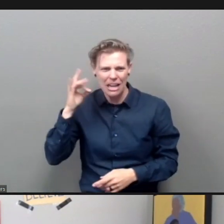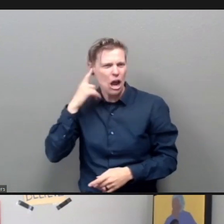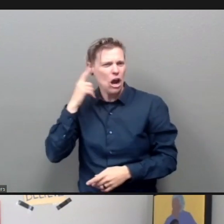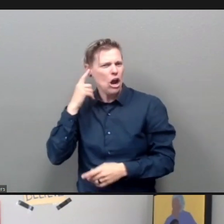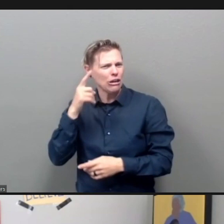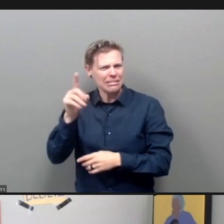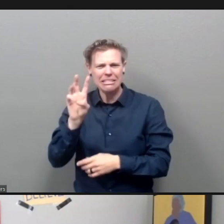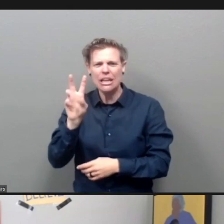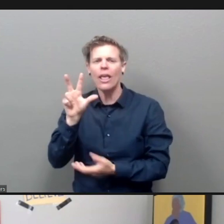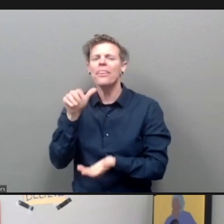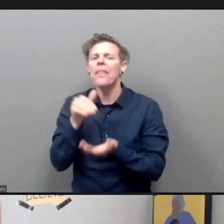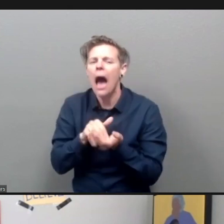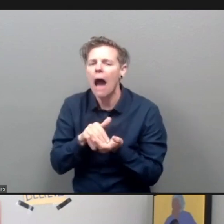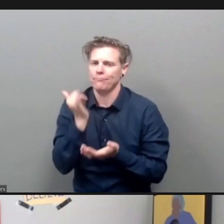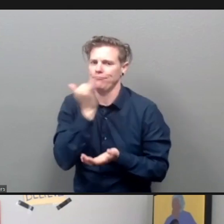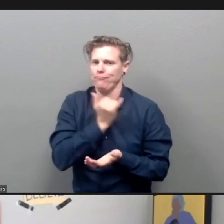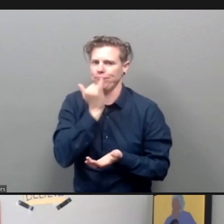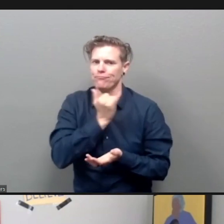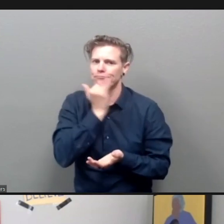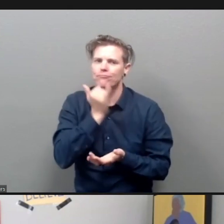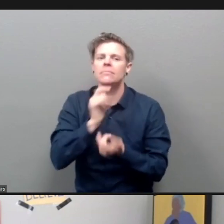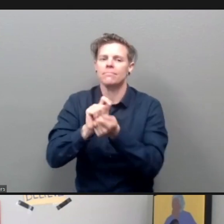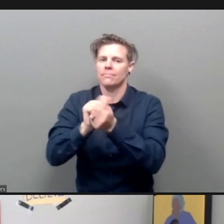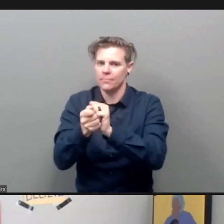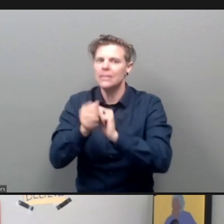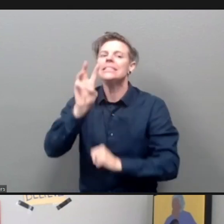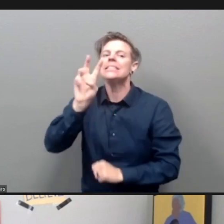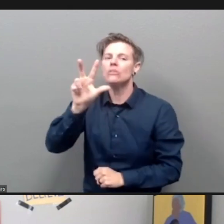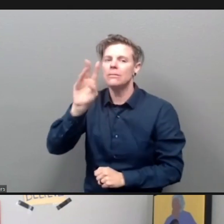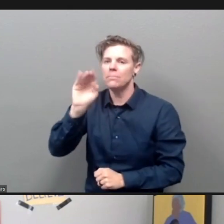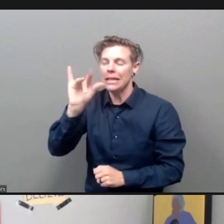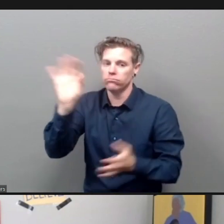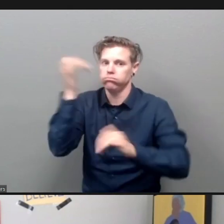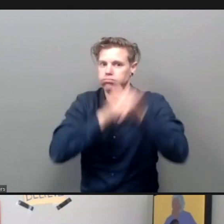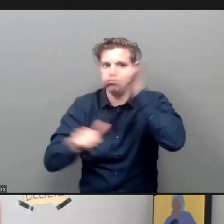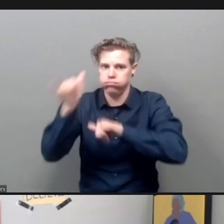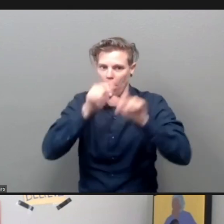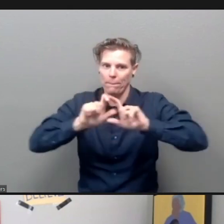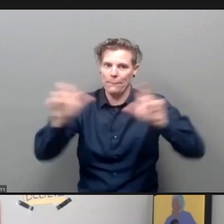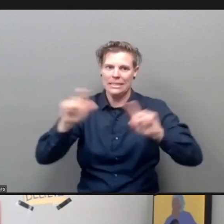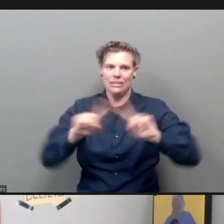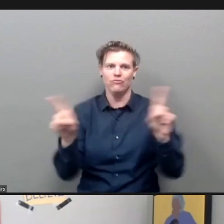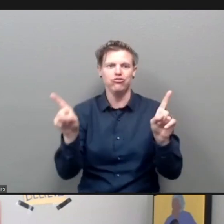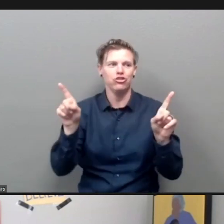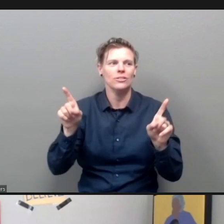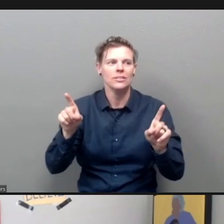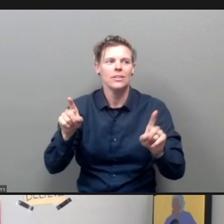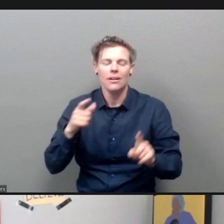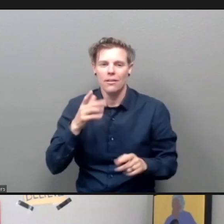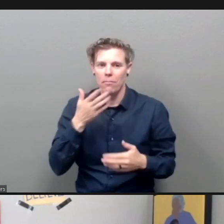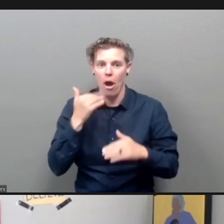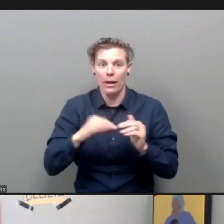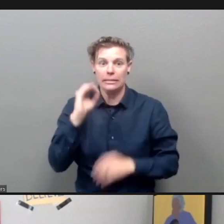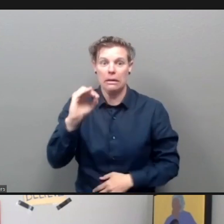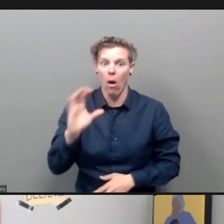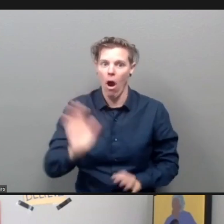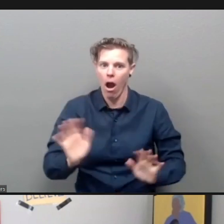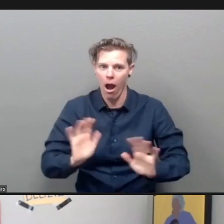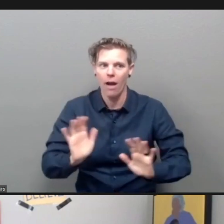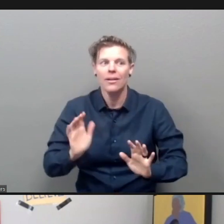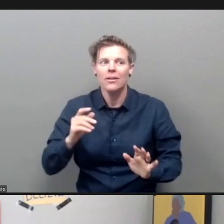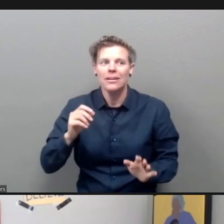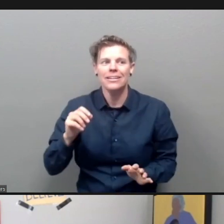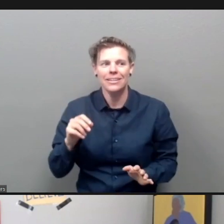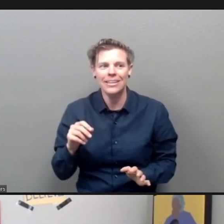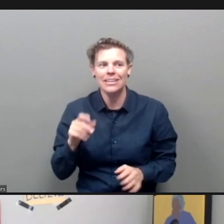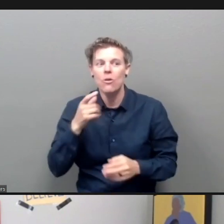lot more. Thanks for that correction. I was off by 1-0 there, David. Thank you. Actually, it's 3. Oh, 3.